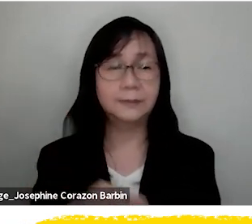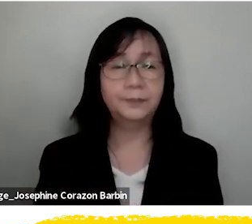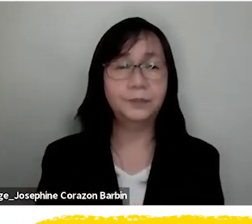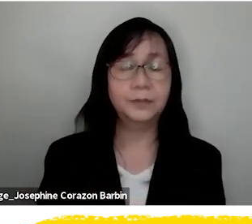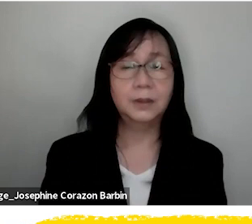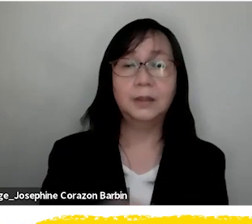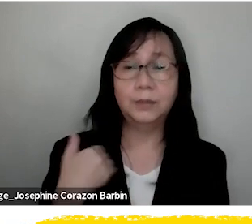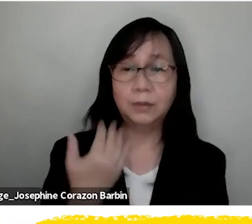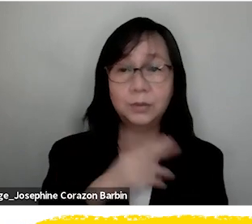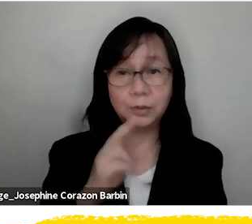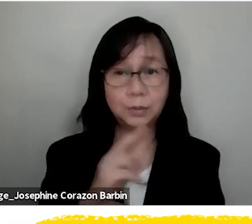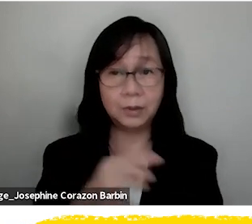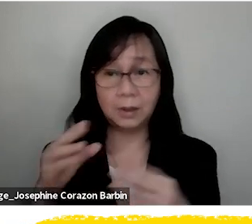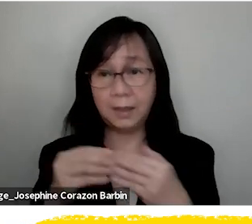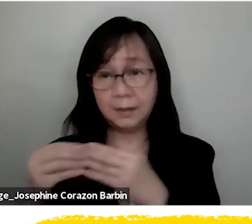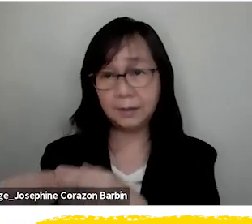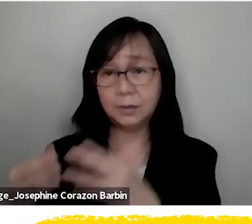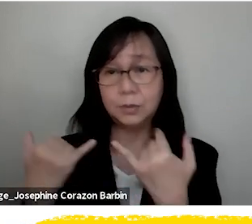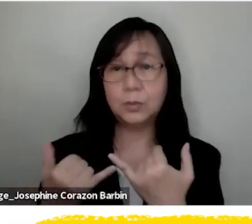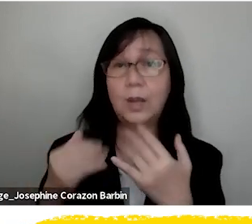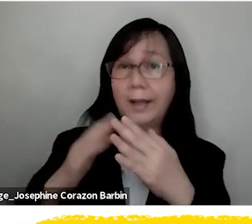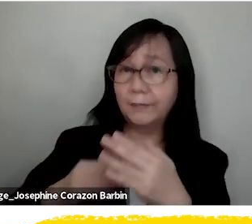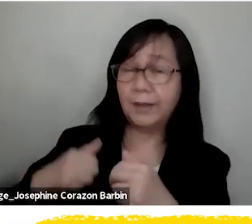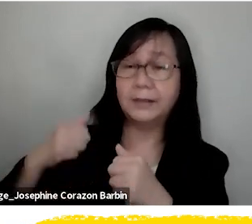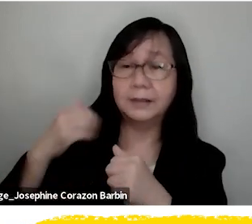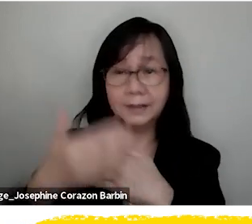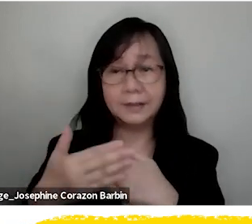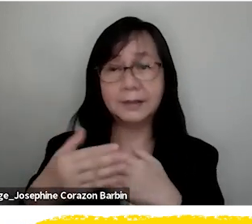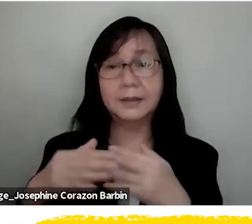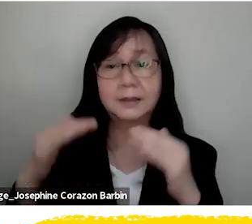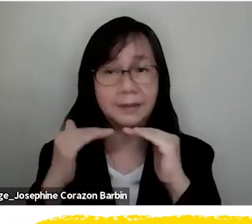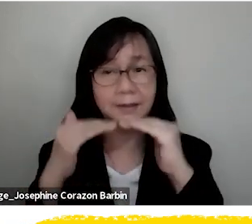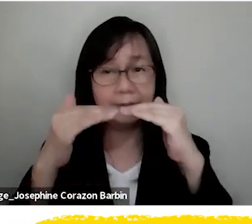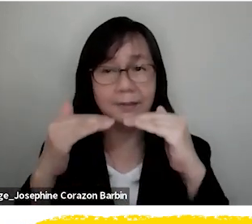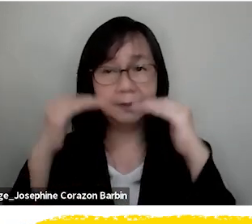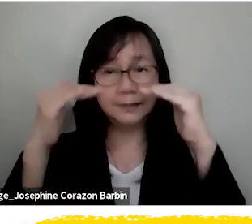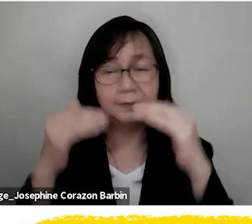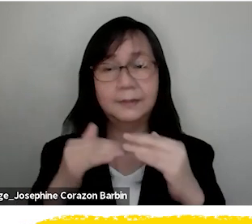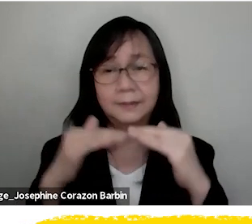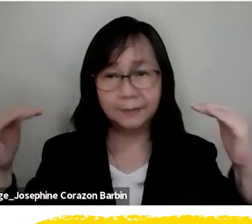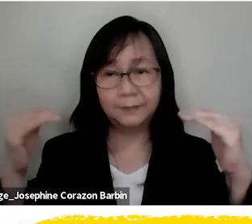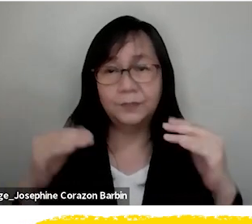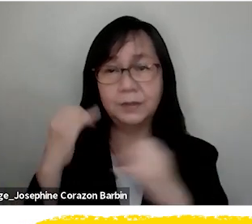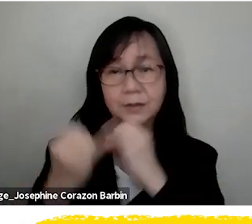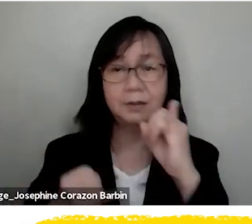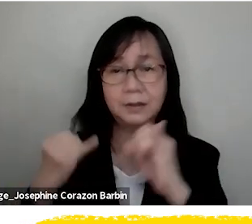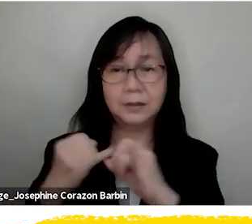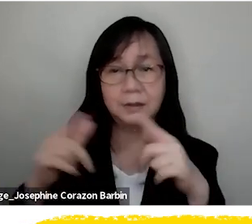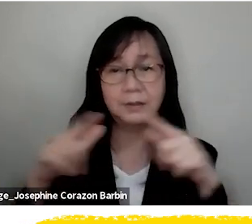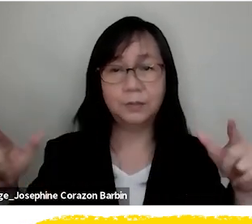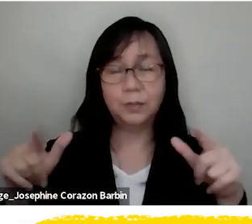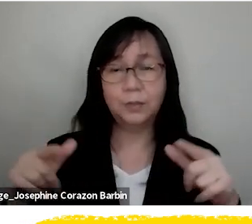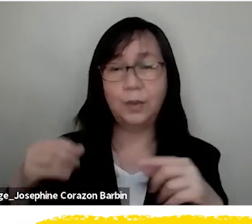the guide to advance standards, and so at the international level, we have influenced